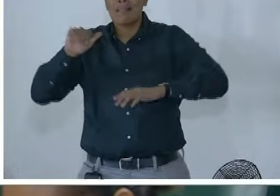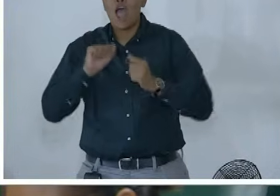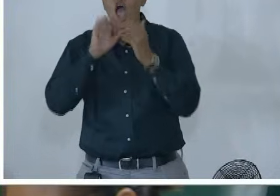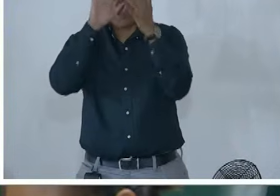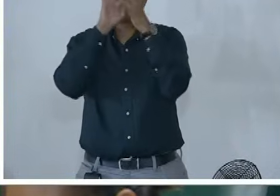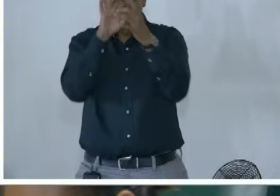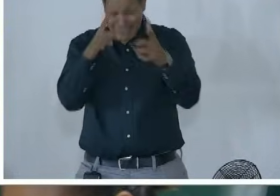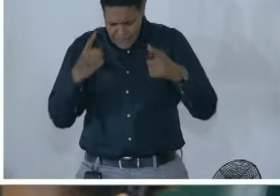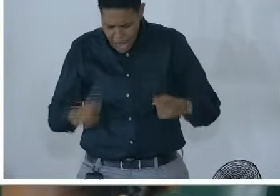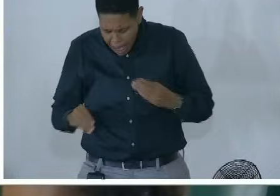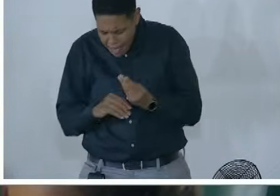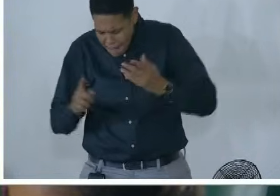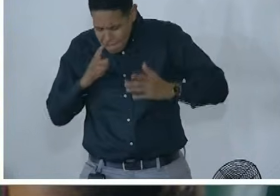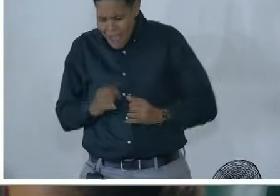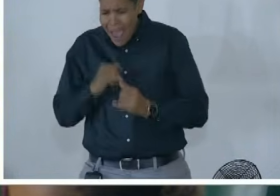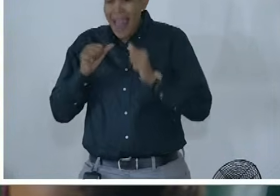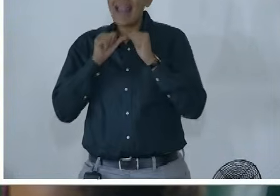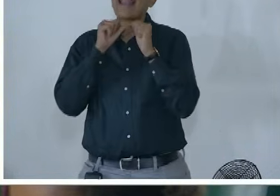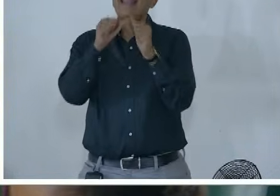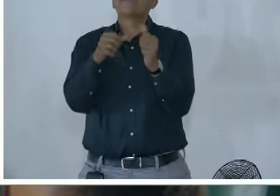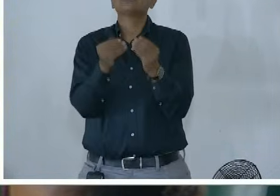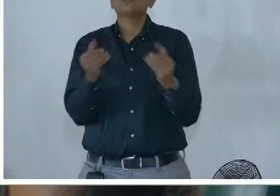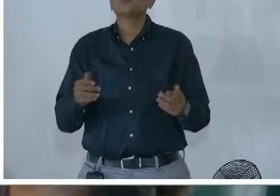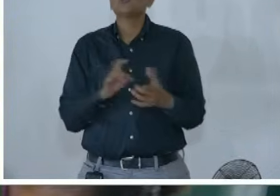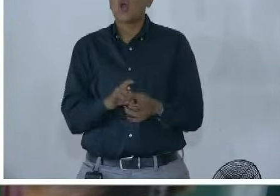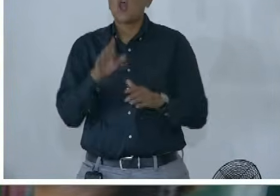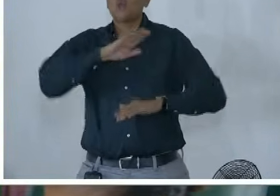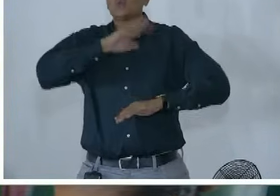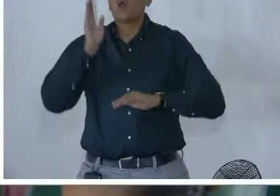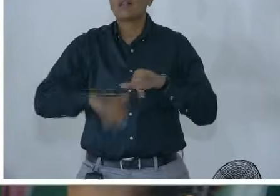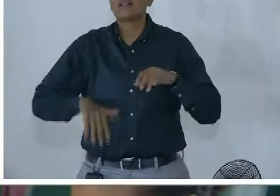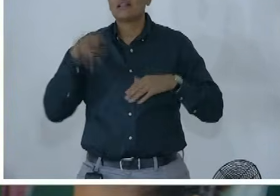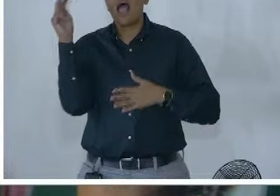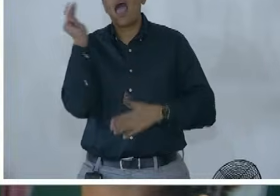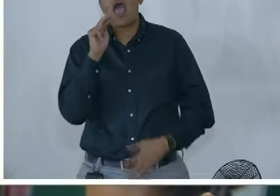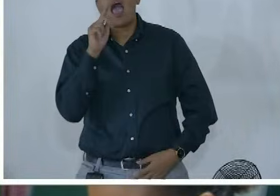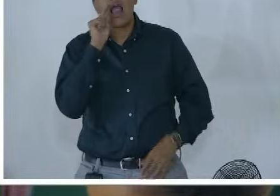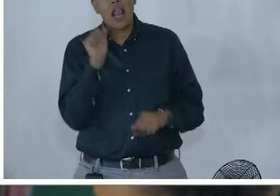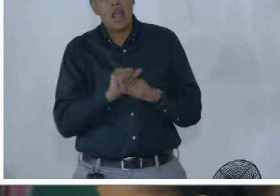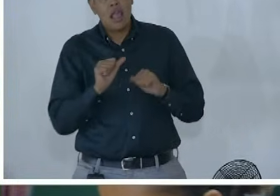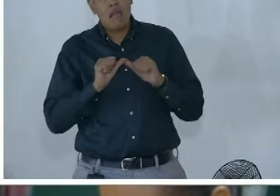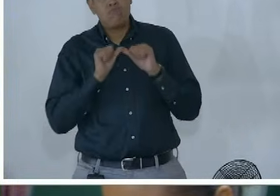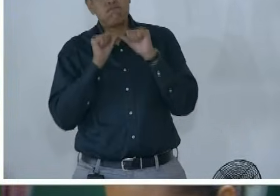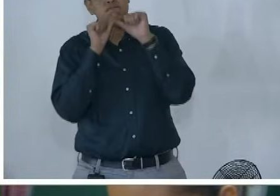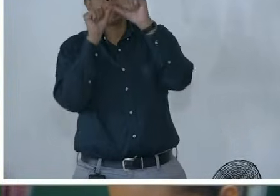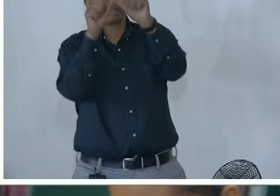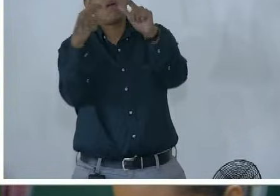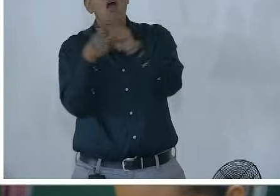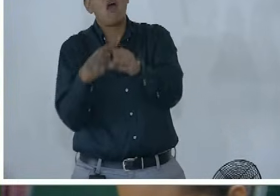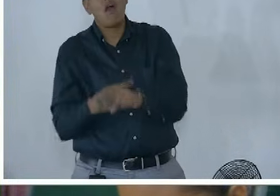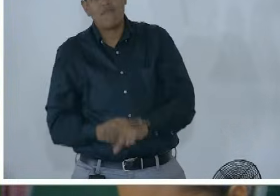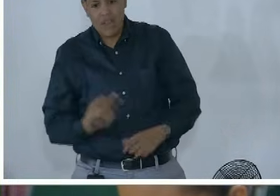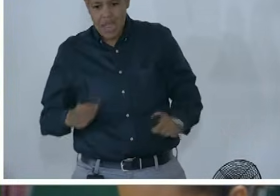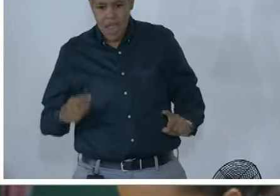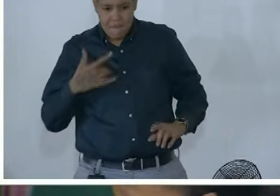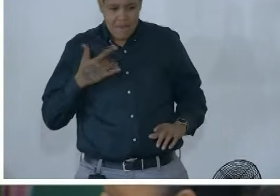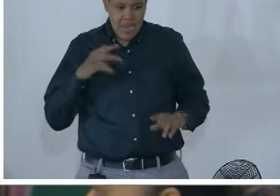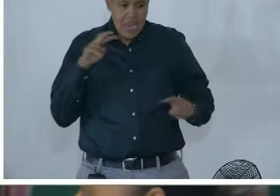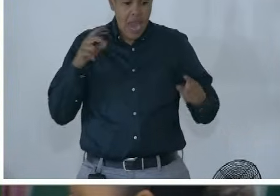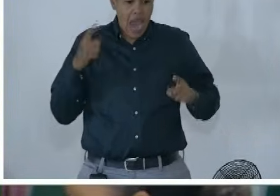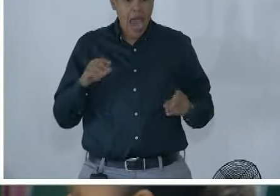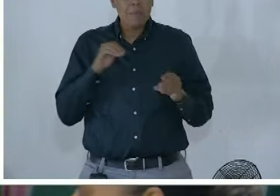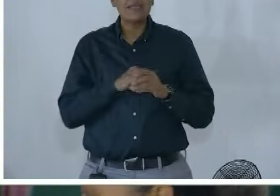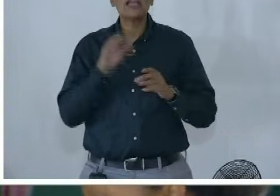confrontation, and lasting solutions rather than prolonged conflict. In the